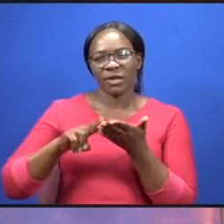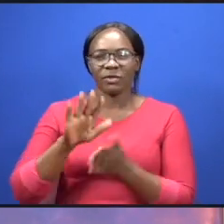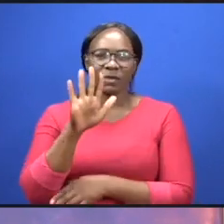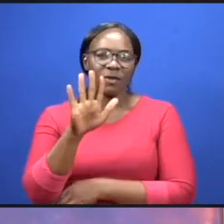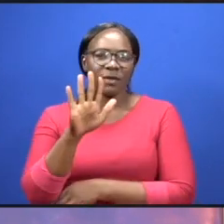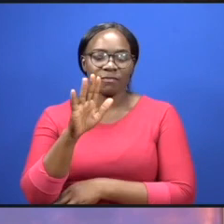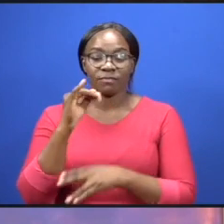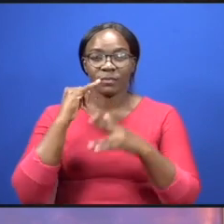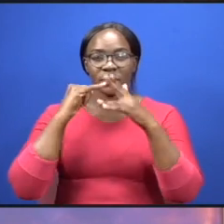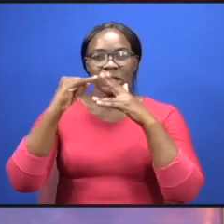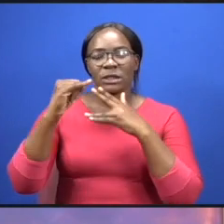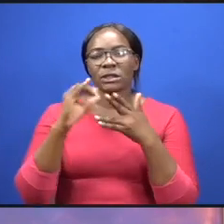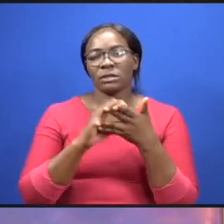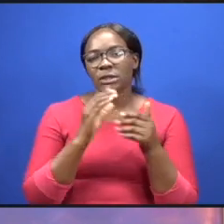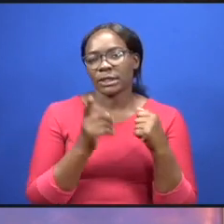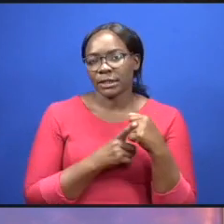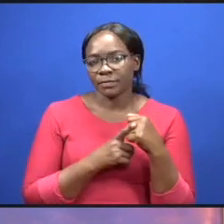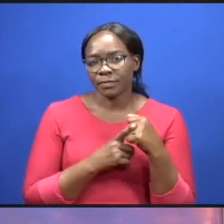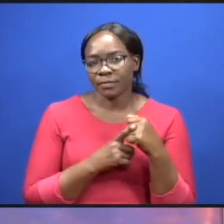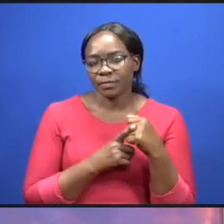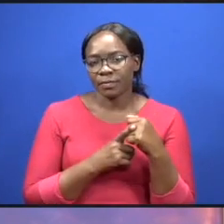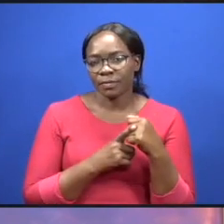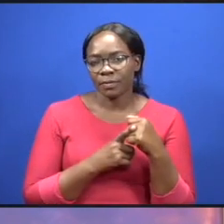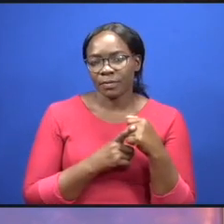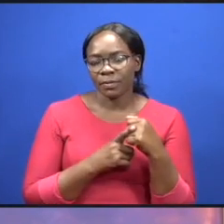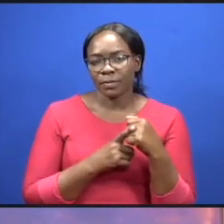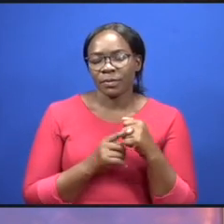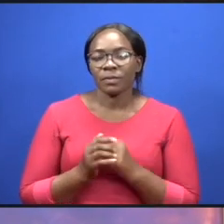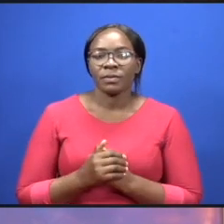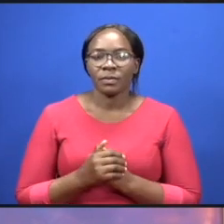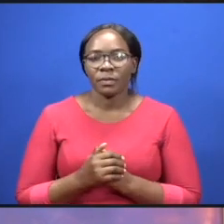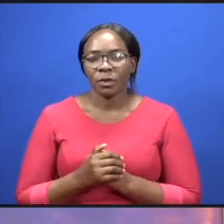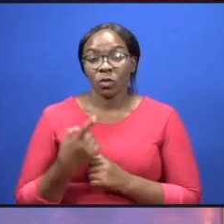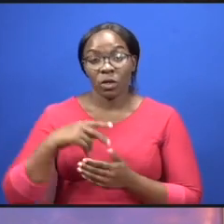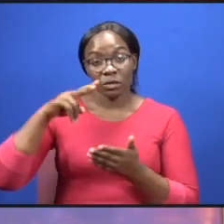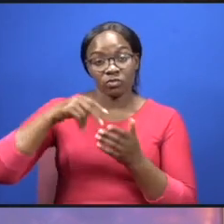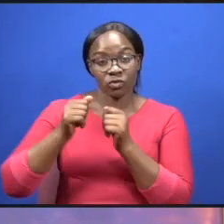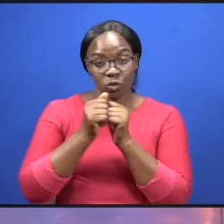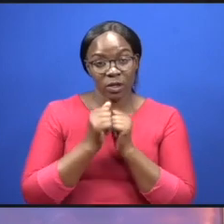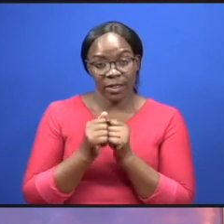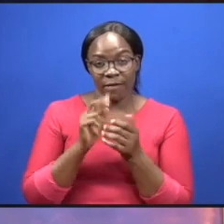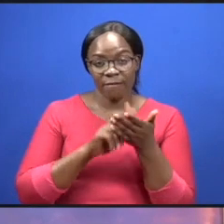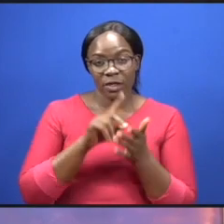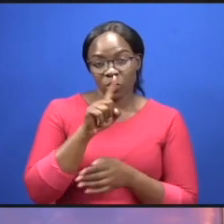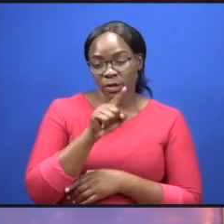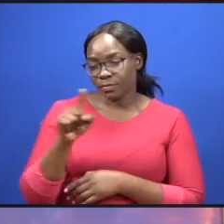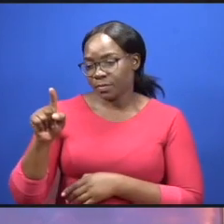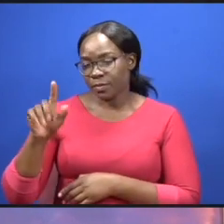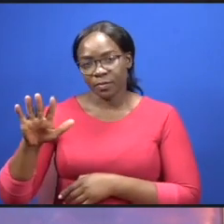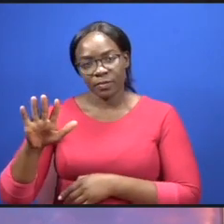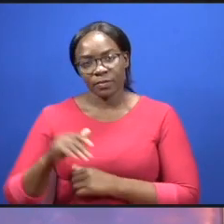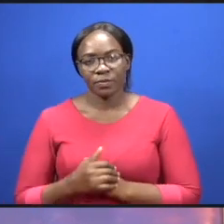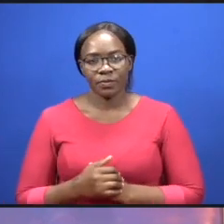from Isaiah chapter 6. If you can turn with me there, Isaiah chapter 6 from verse 1 through to